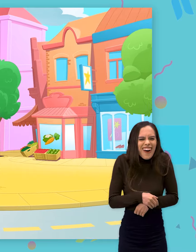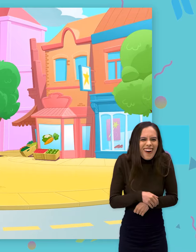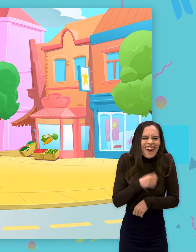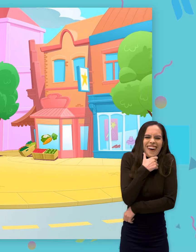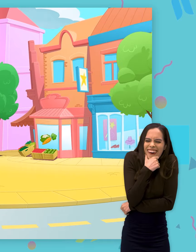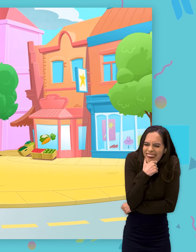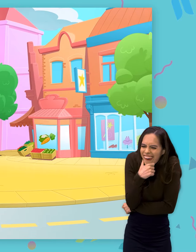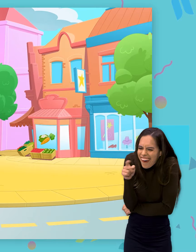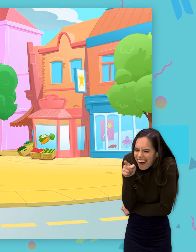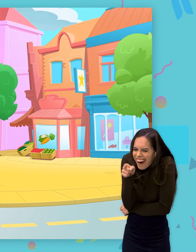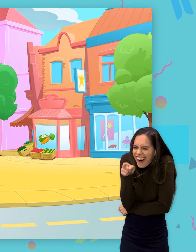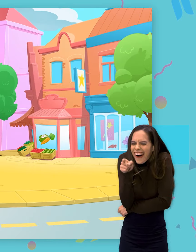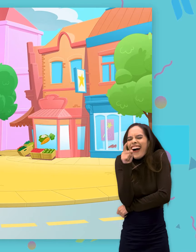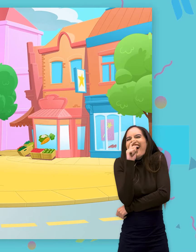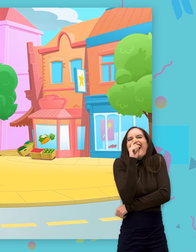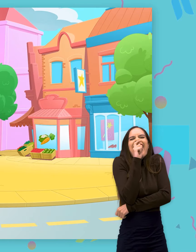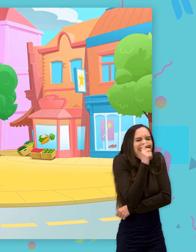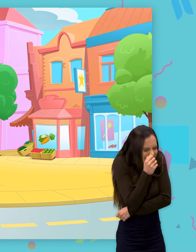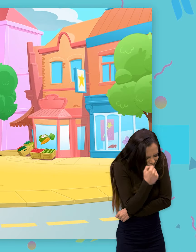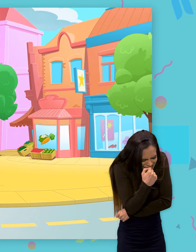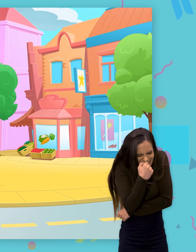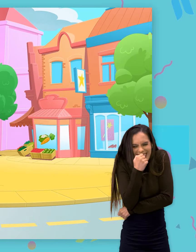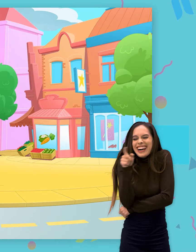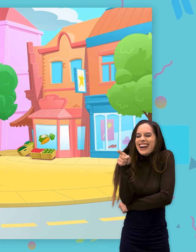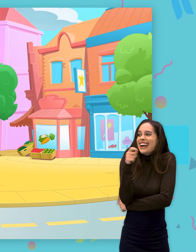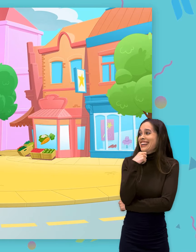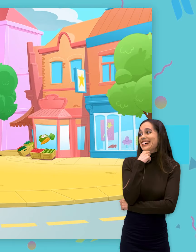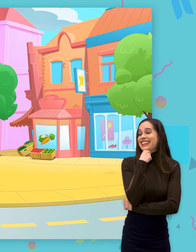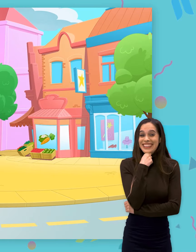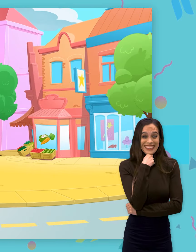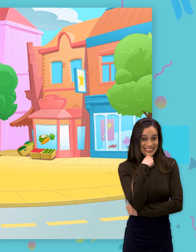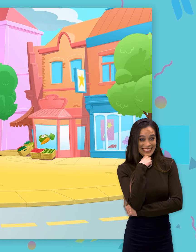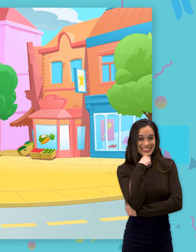Yeah. Look at him. Look.